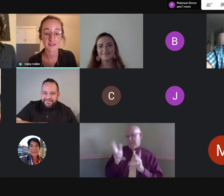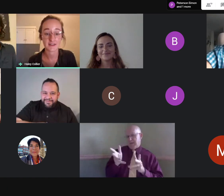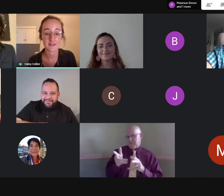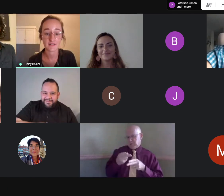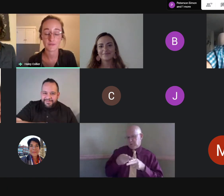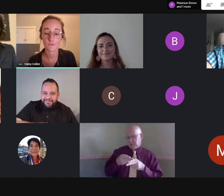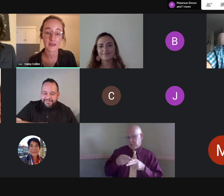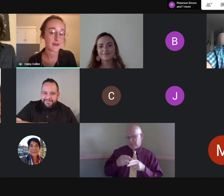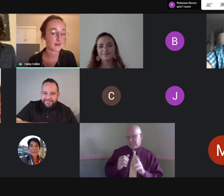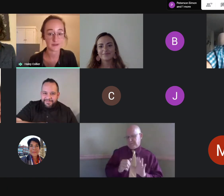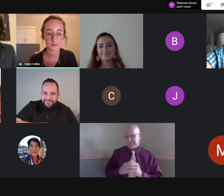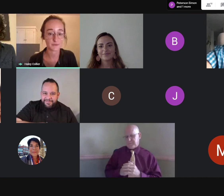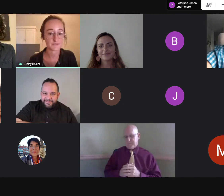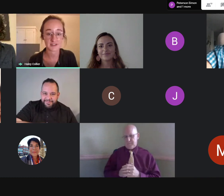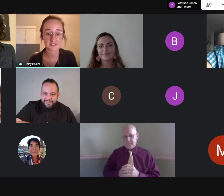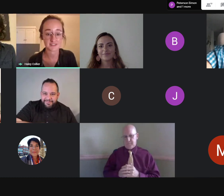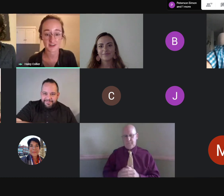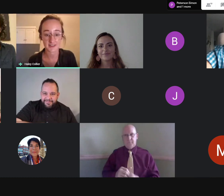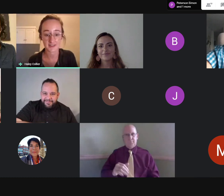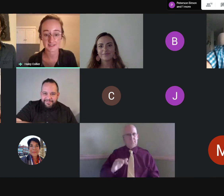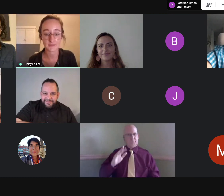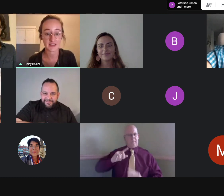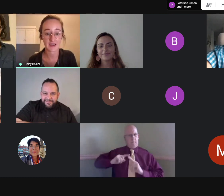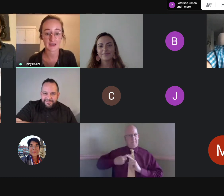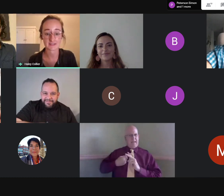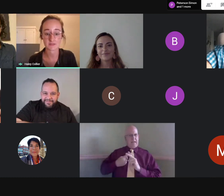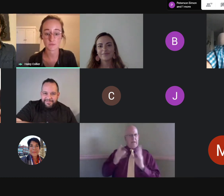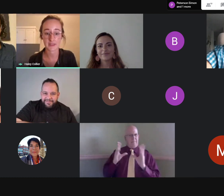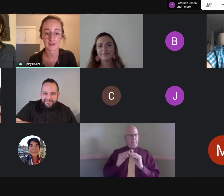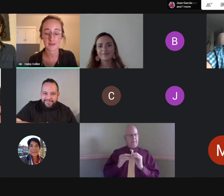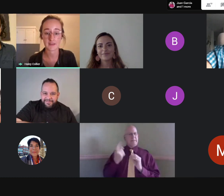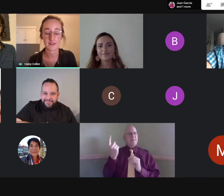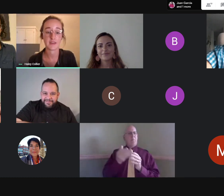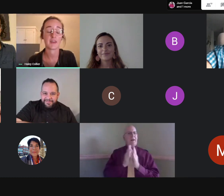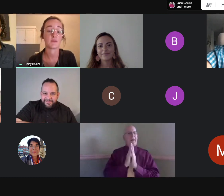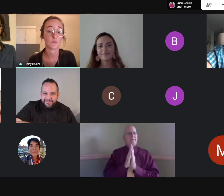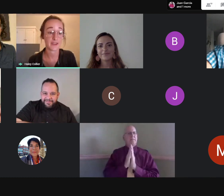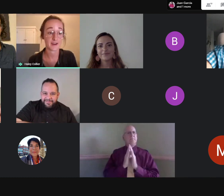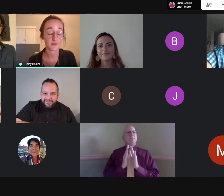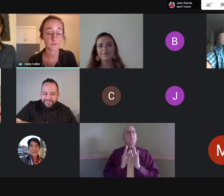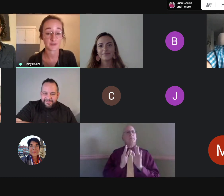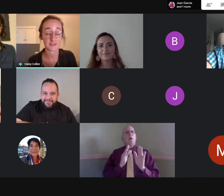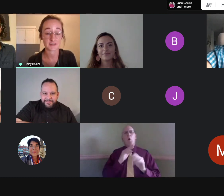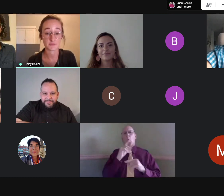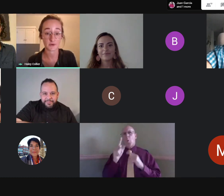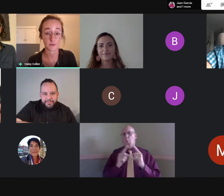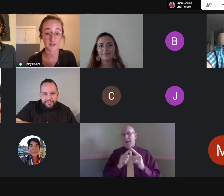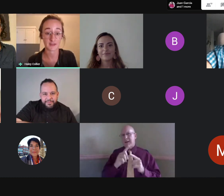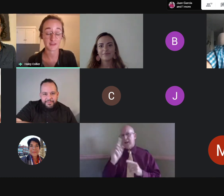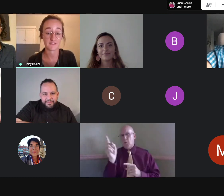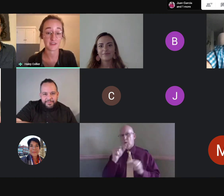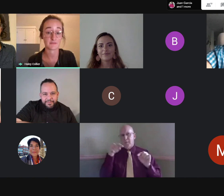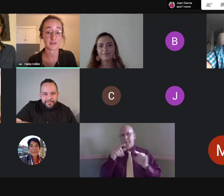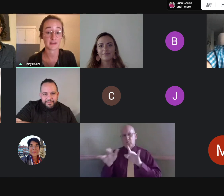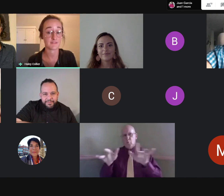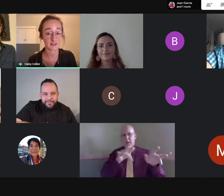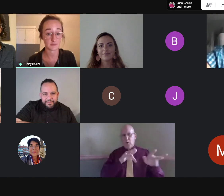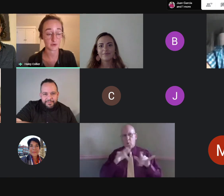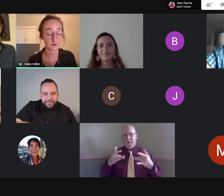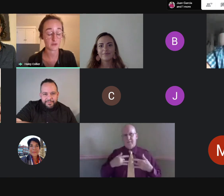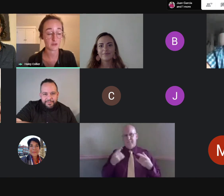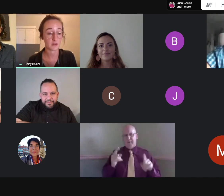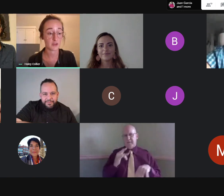And earlier, way back when we first started, somebody asked when and where will this recorded event